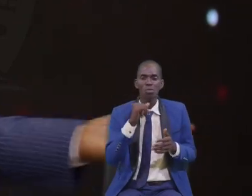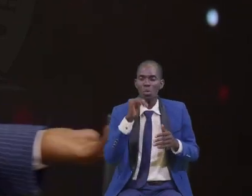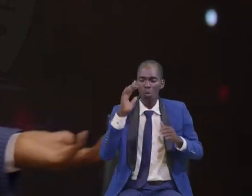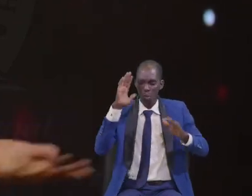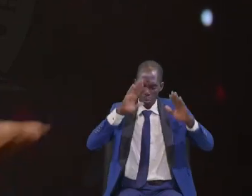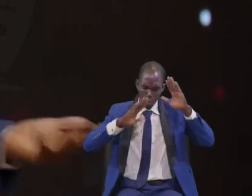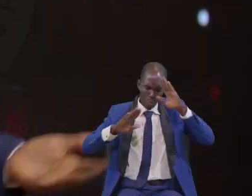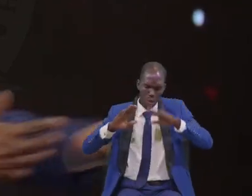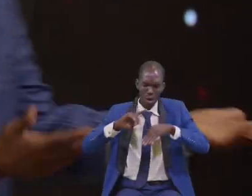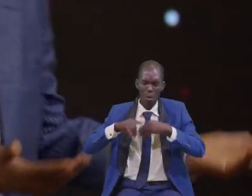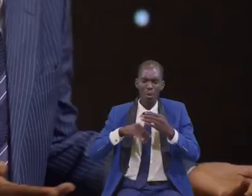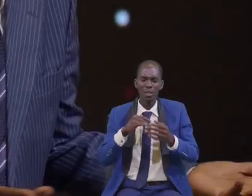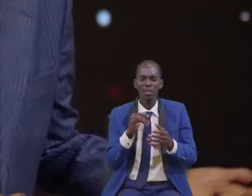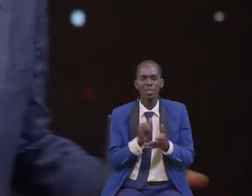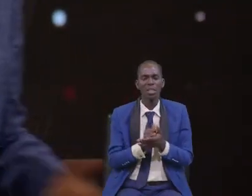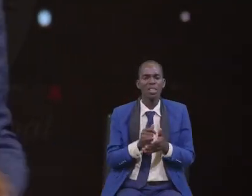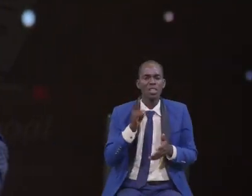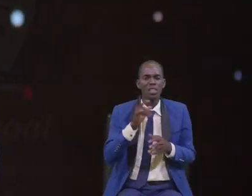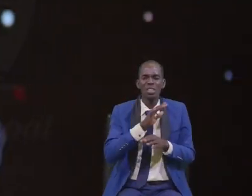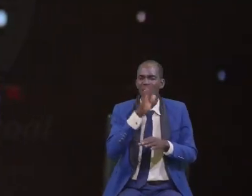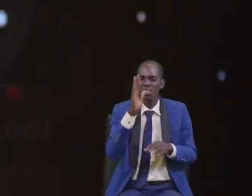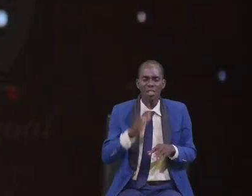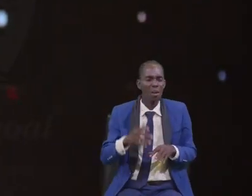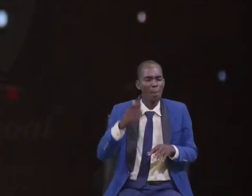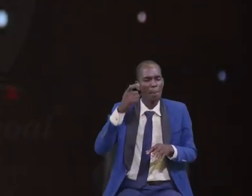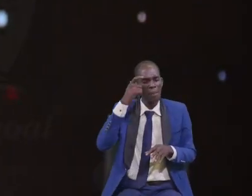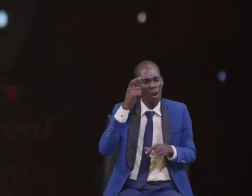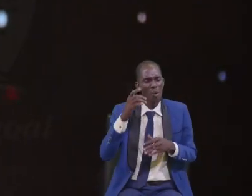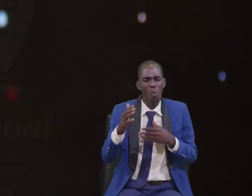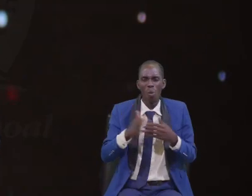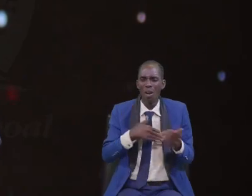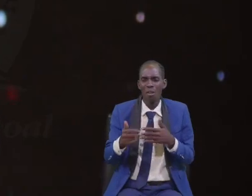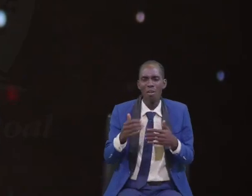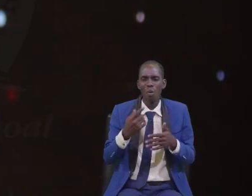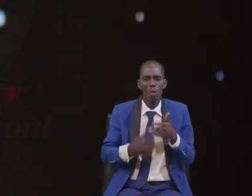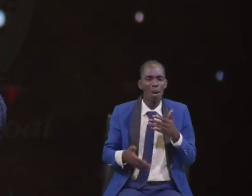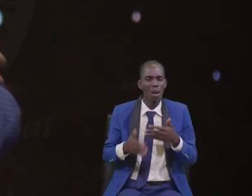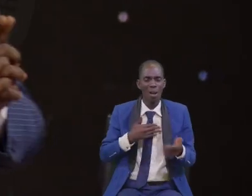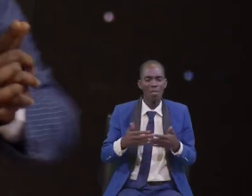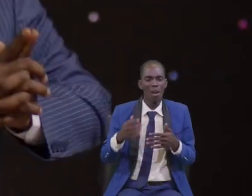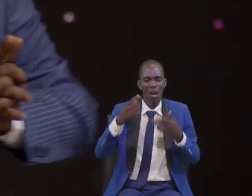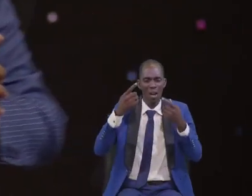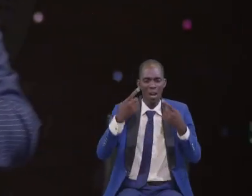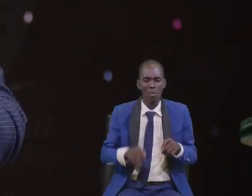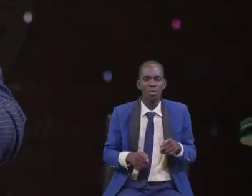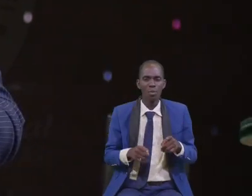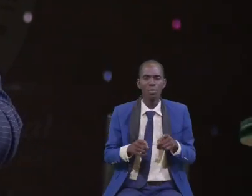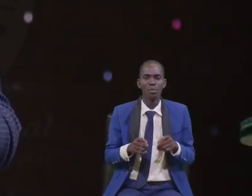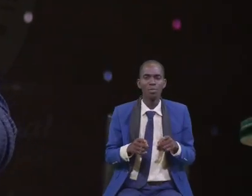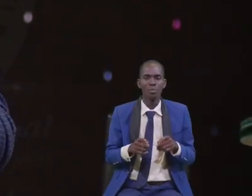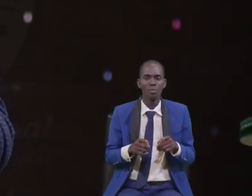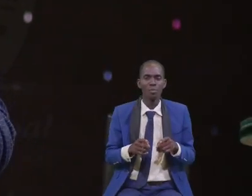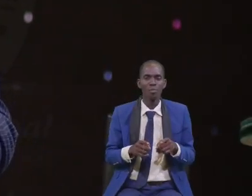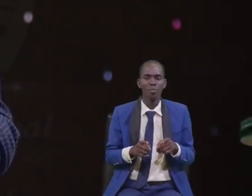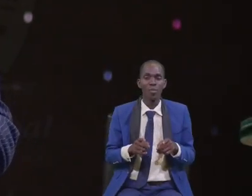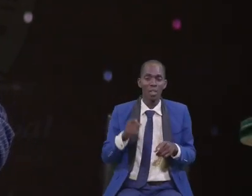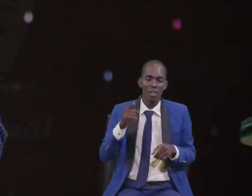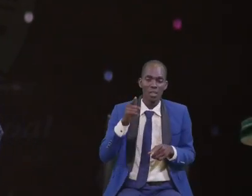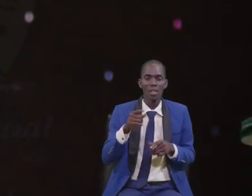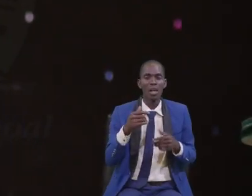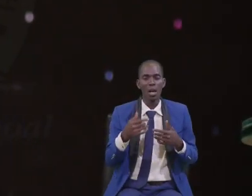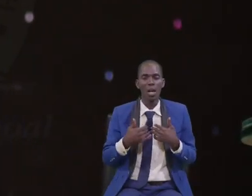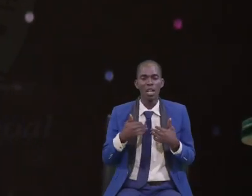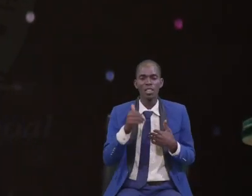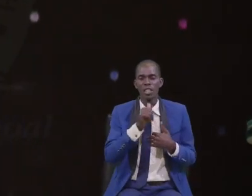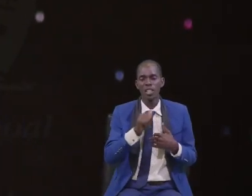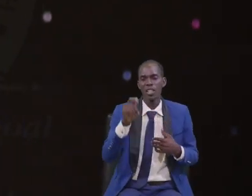He doesn't mind whatever. Whatever happens, he has a testimony of